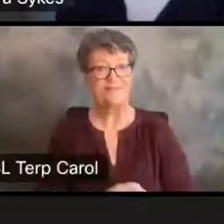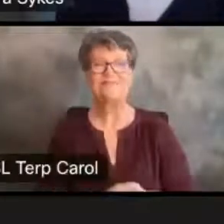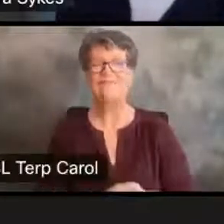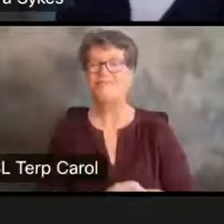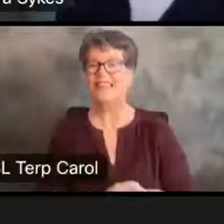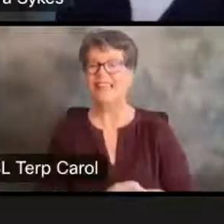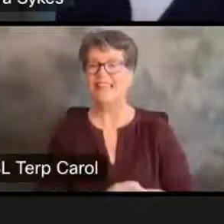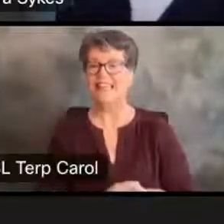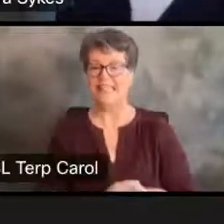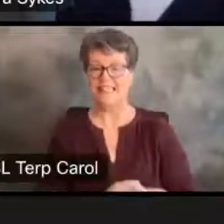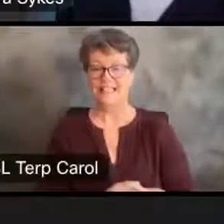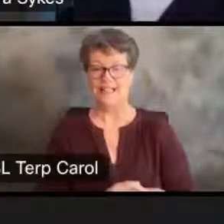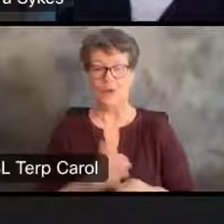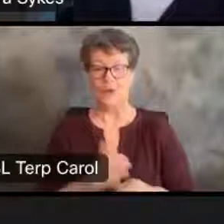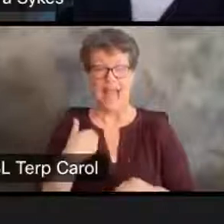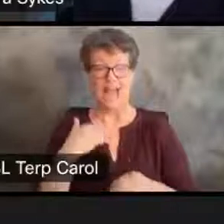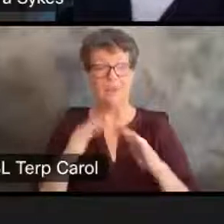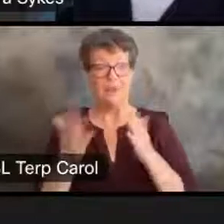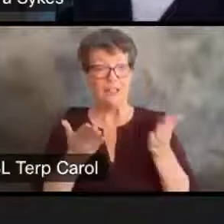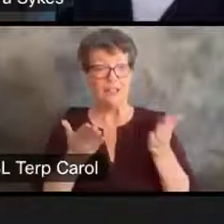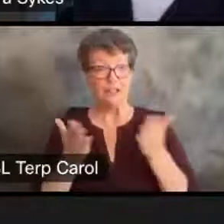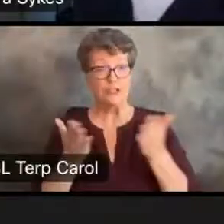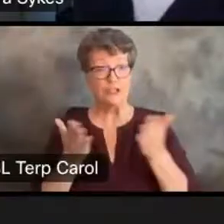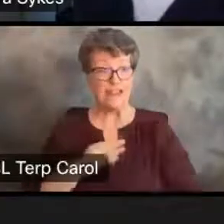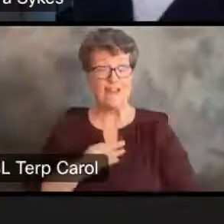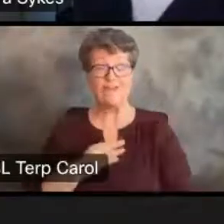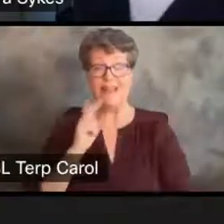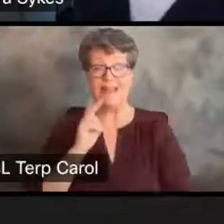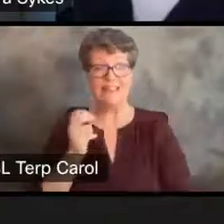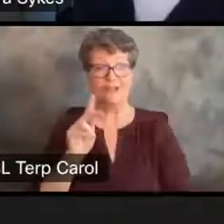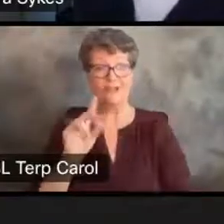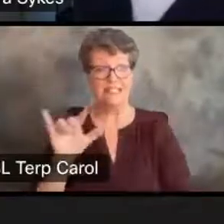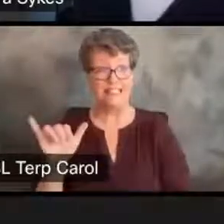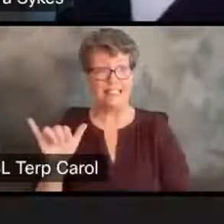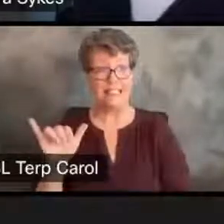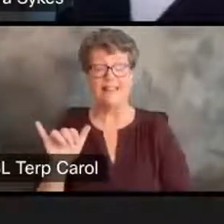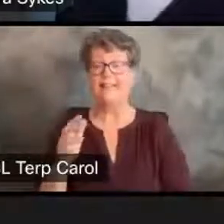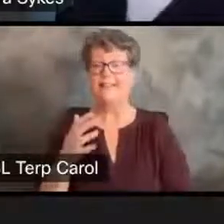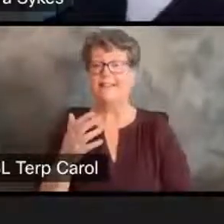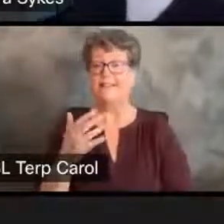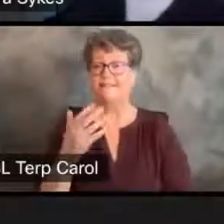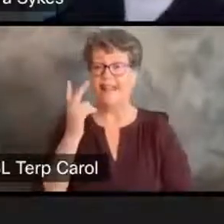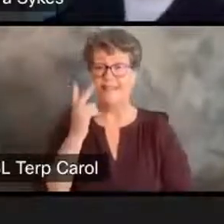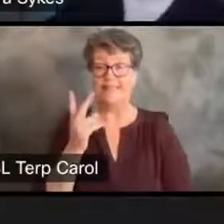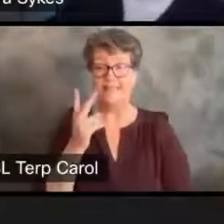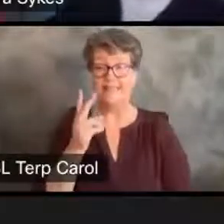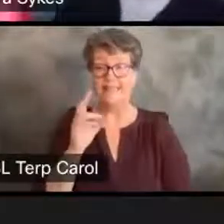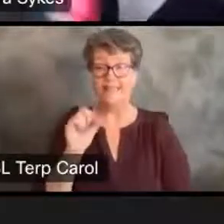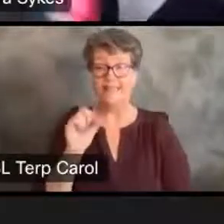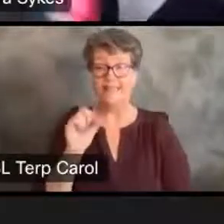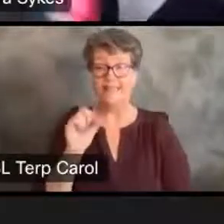some ACRC staff that we have on. So I see Tara there. Good morning. And we got some community services staff. So I